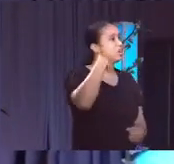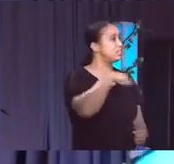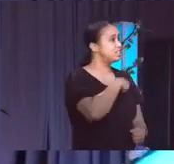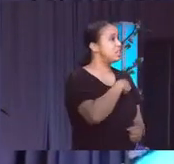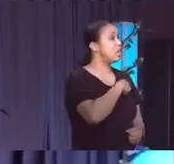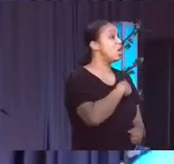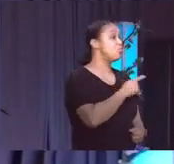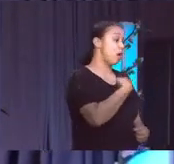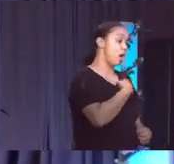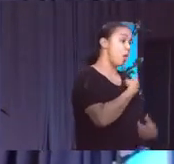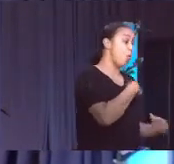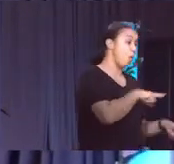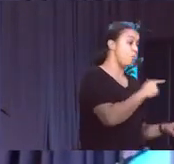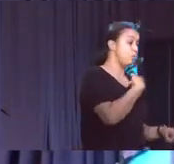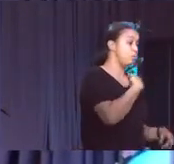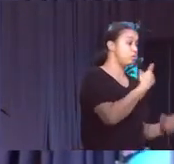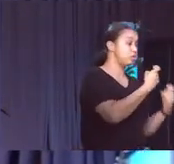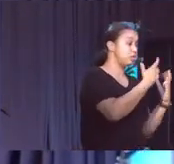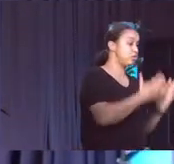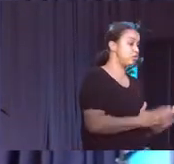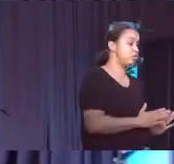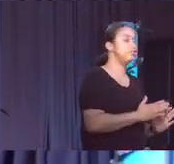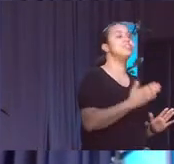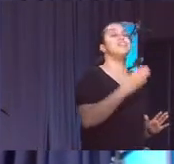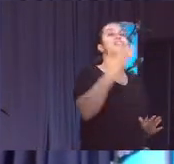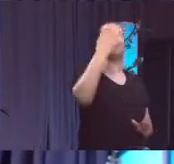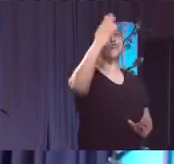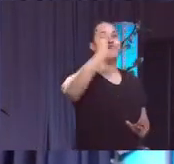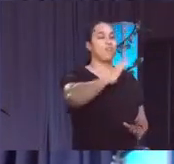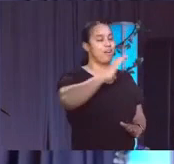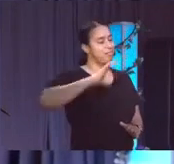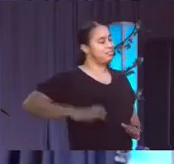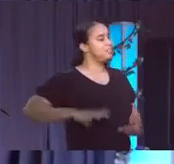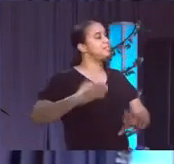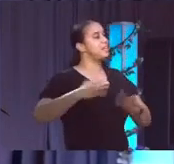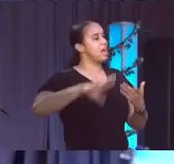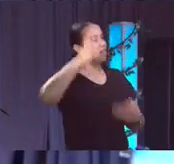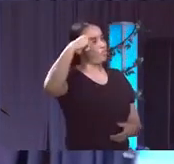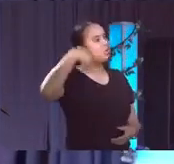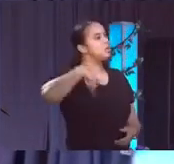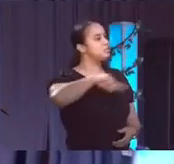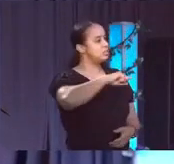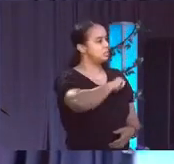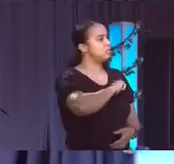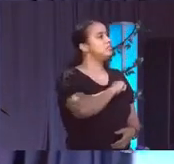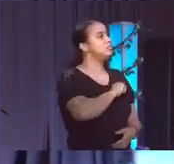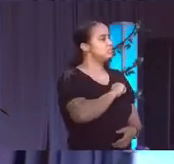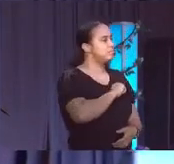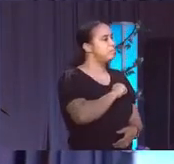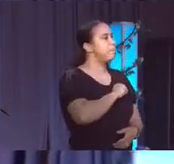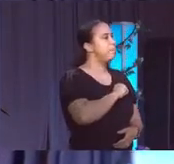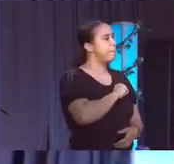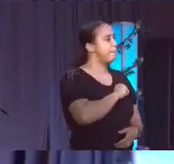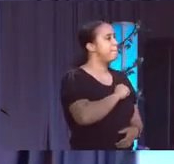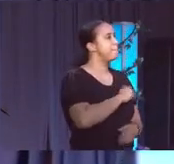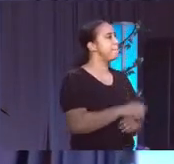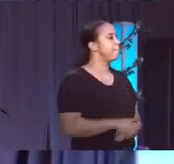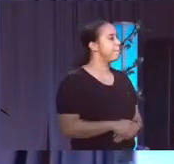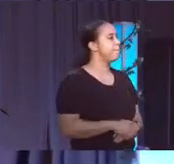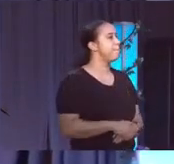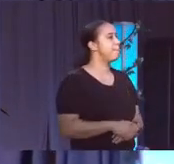And that while we were sinners, Christ died for us.